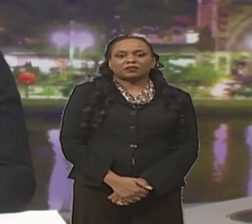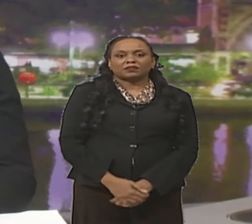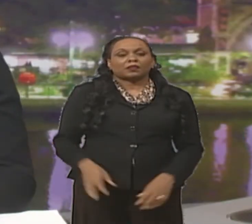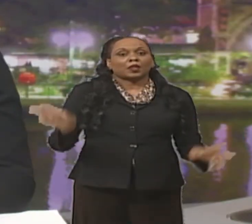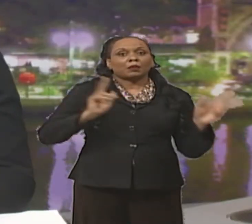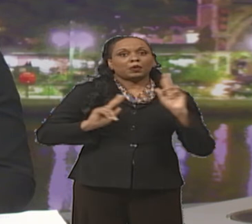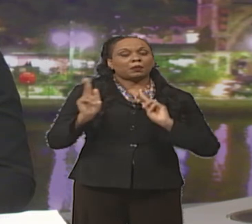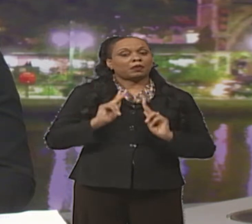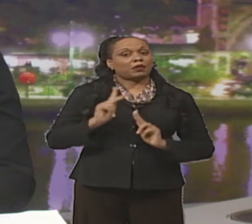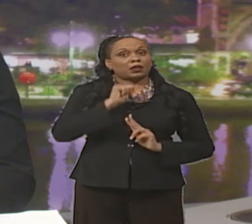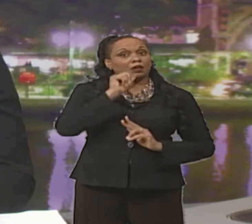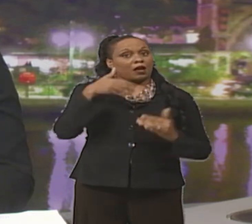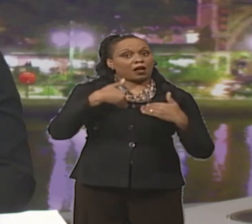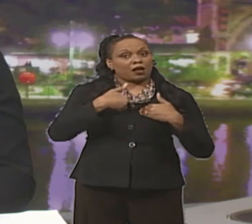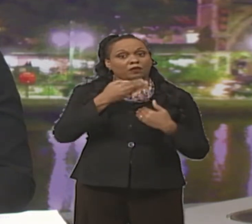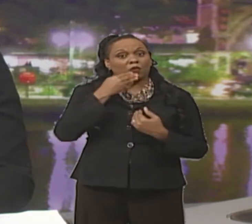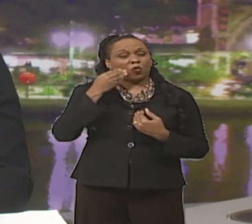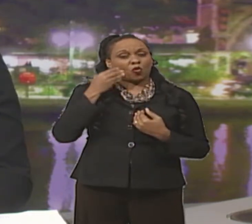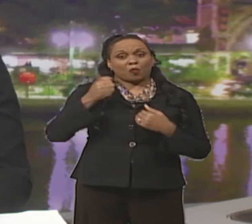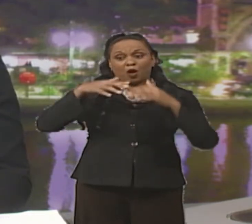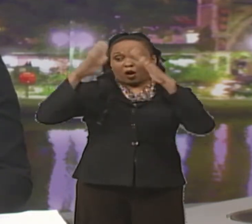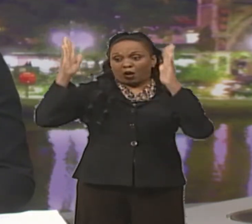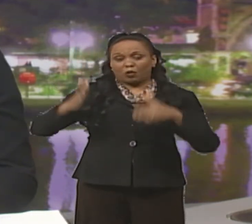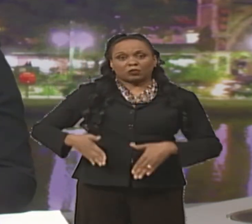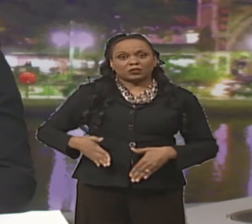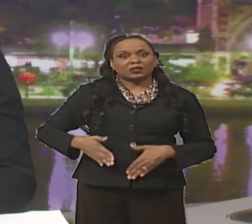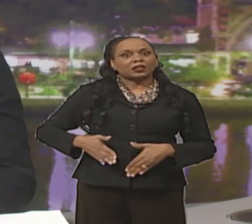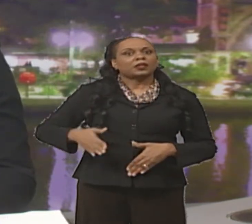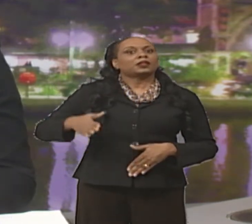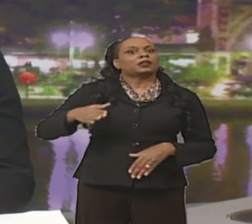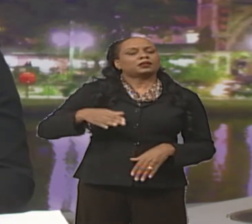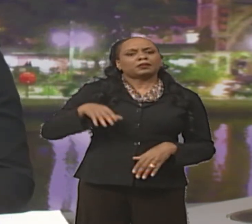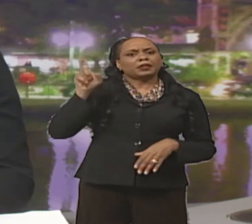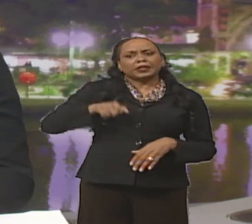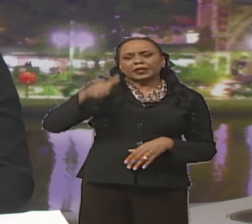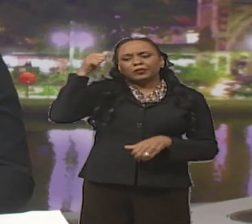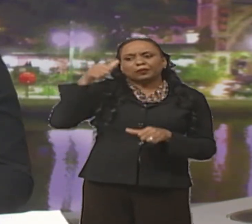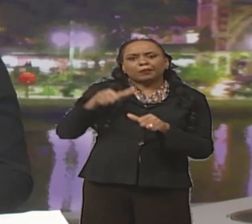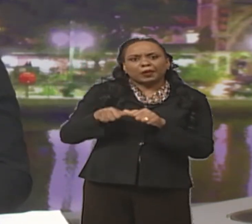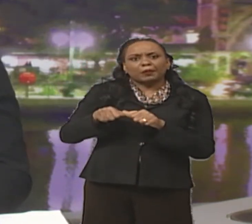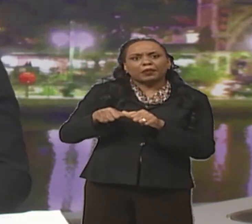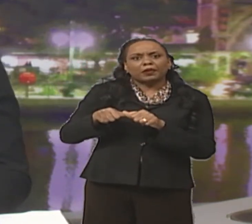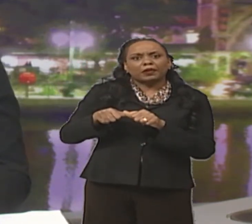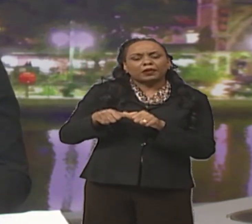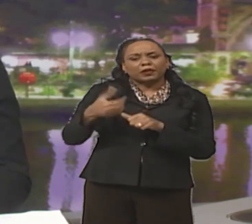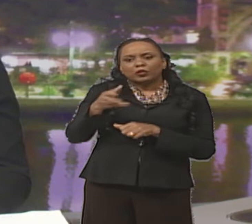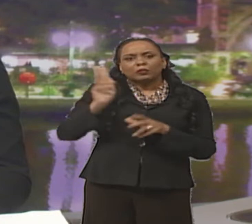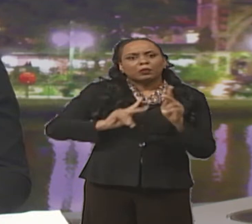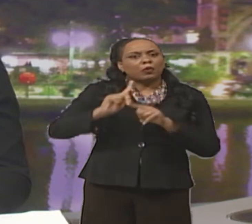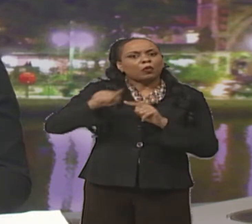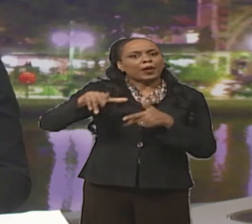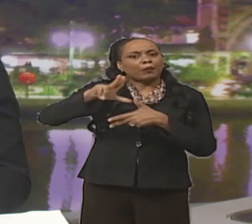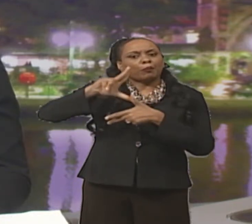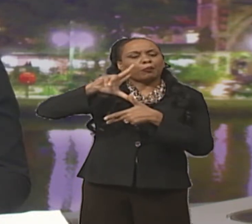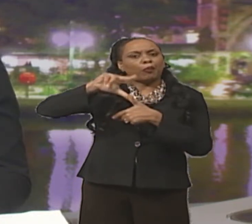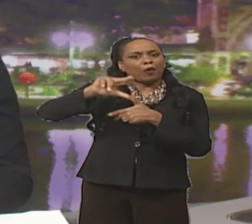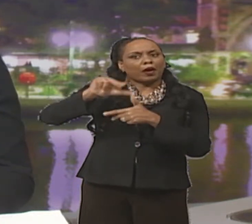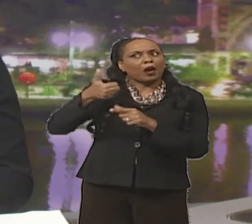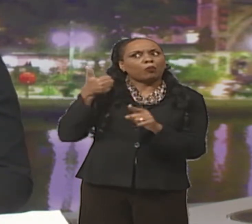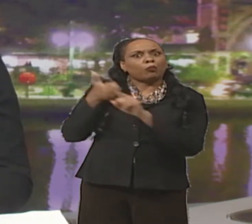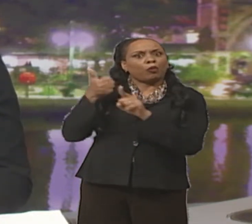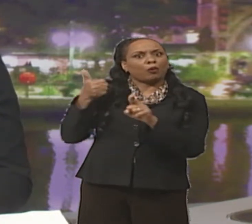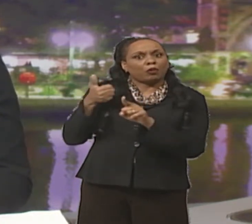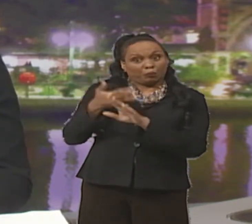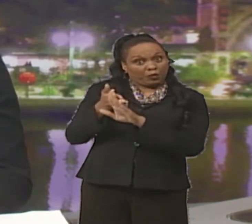The homeless should not be forgotten in hurricane preparation. This is the cry of President of the Barbados Vagrants and Homeless Society, Kimar Safri.